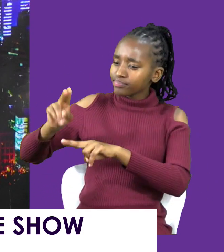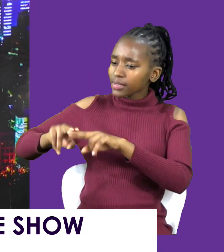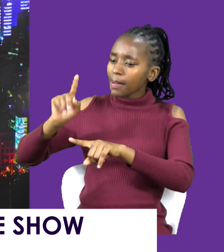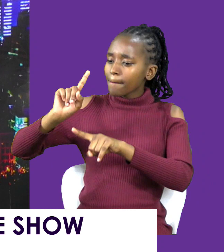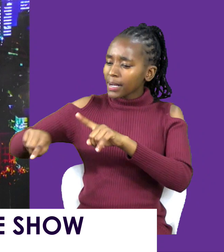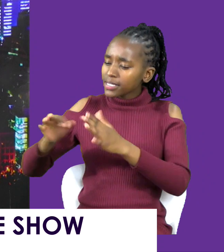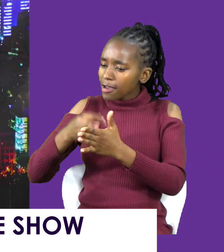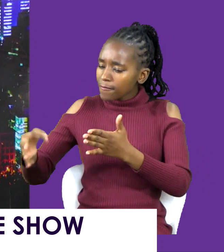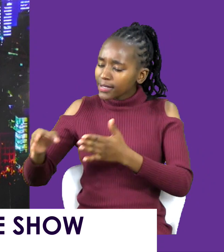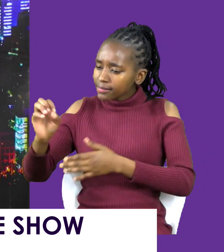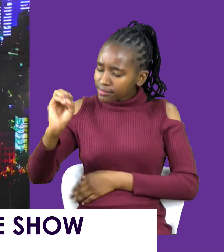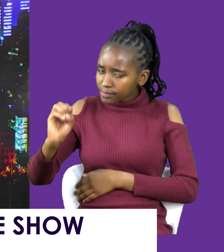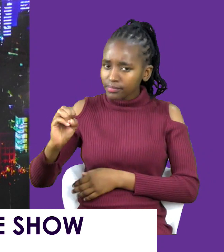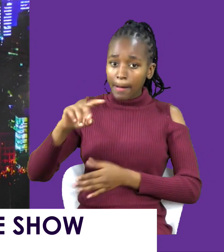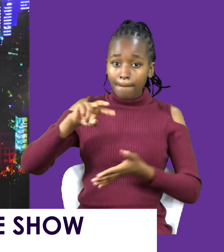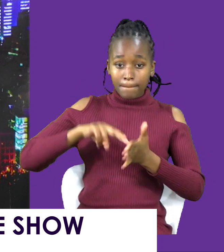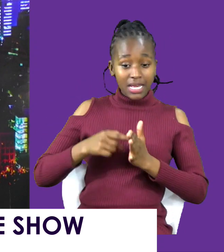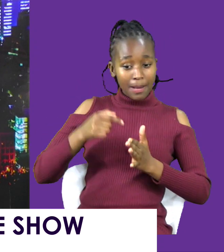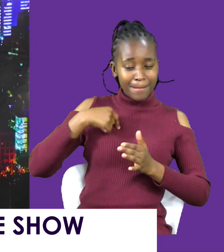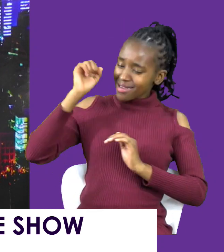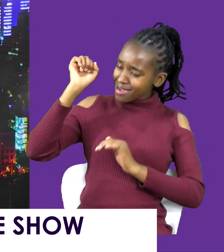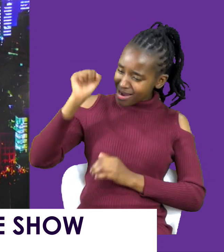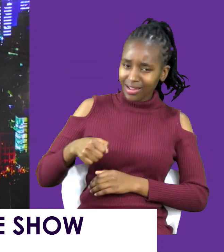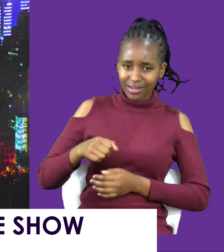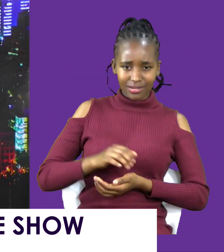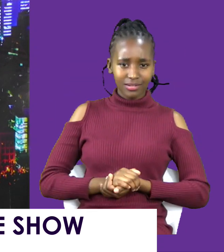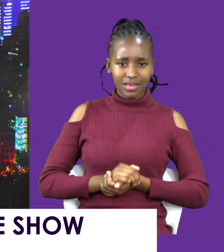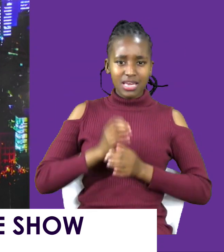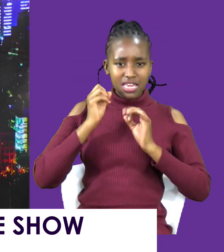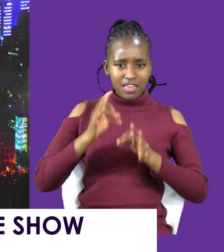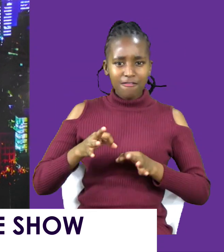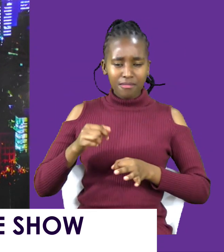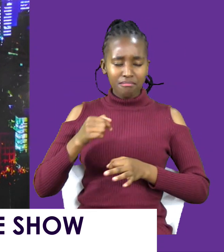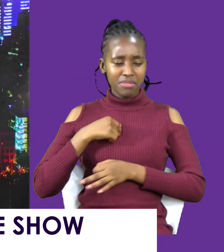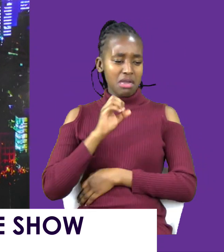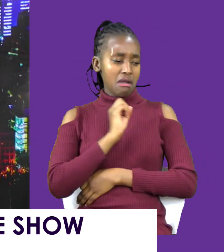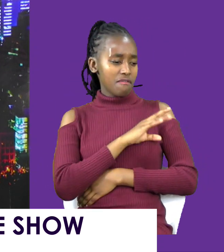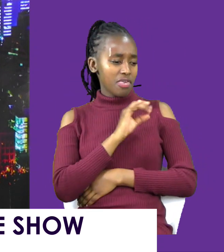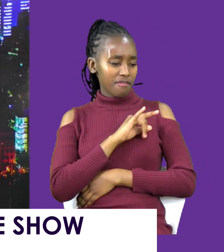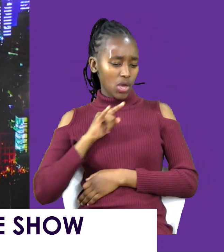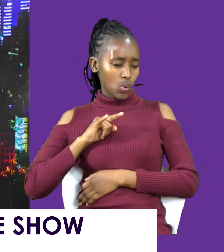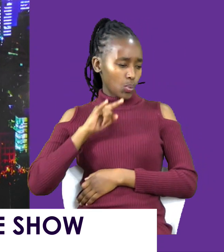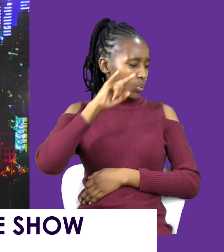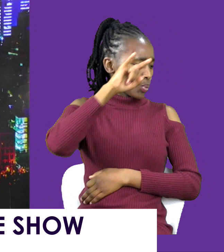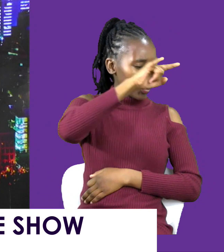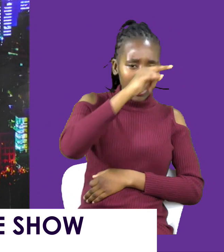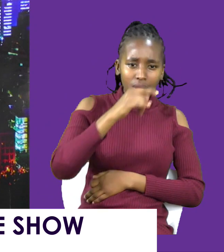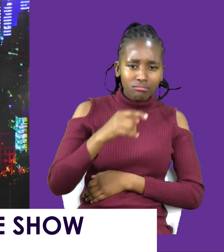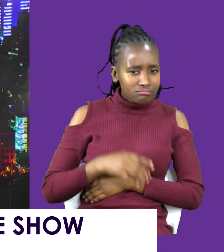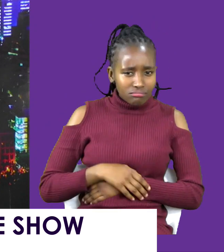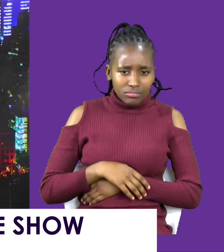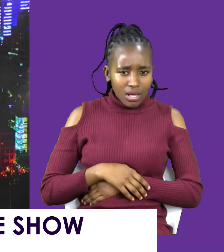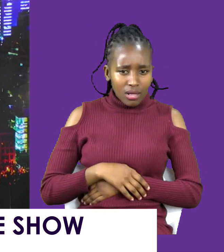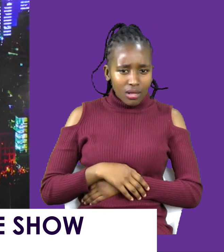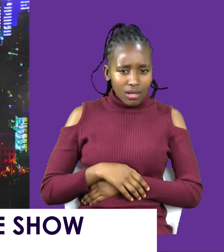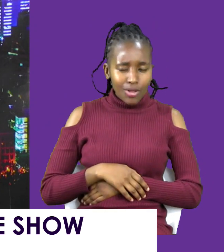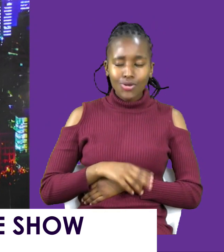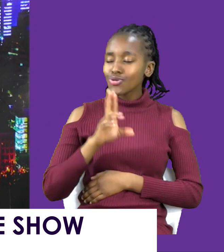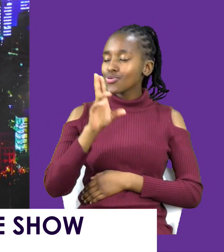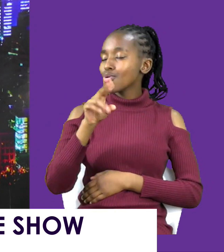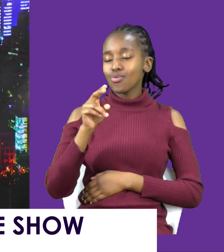on it. So what is this phobia about flying? You fear getting in the air so much. How many air crashes have